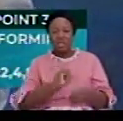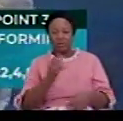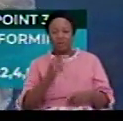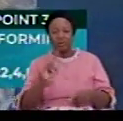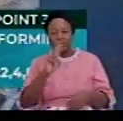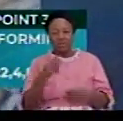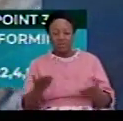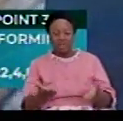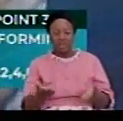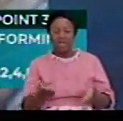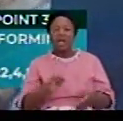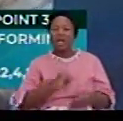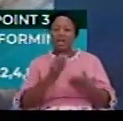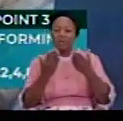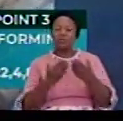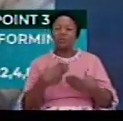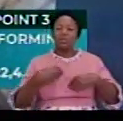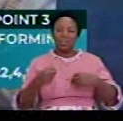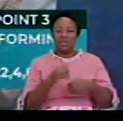healing.